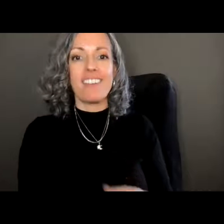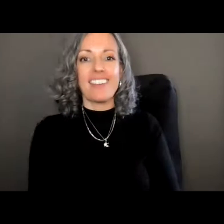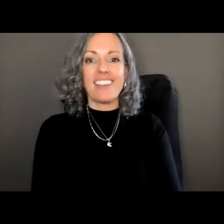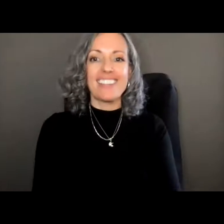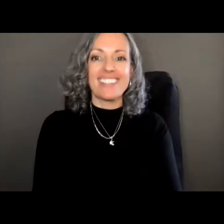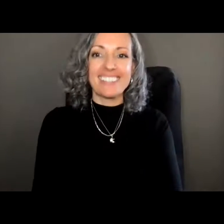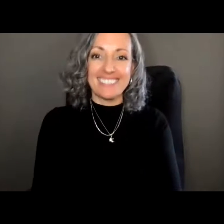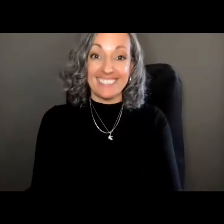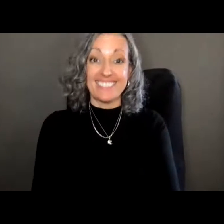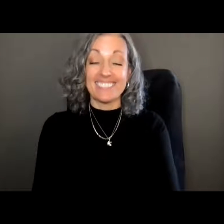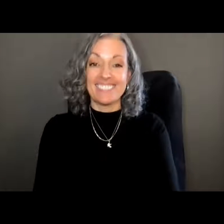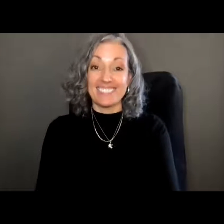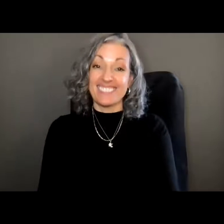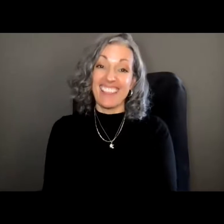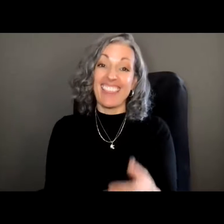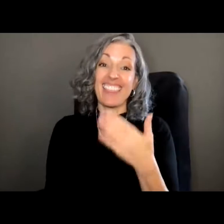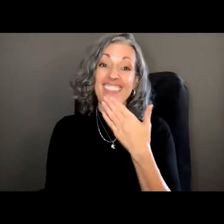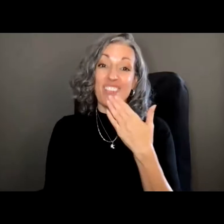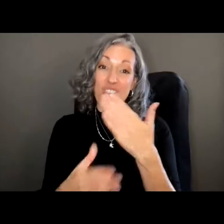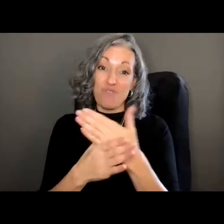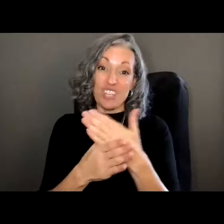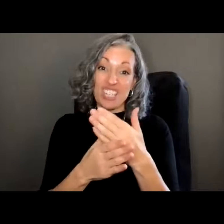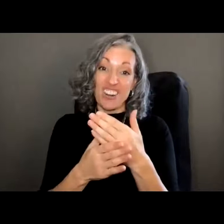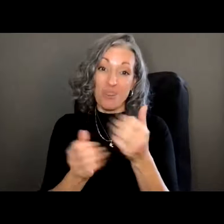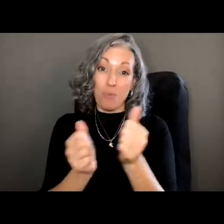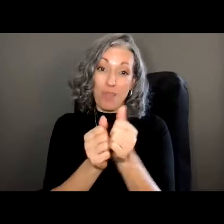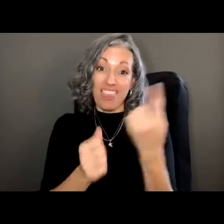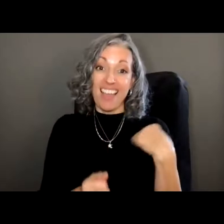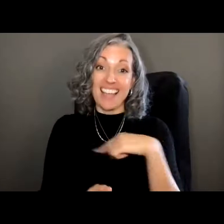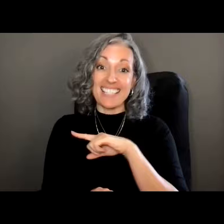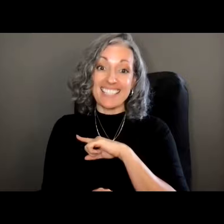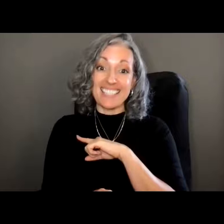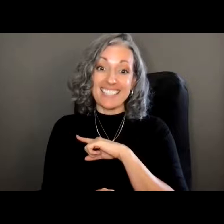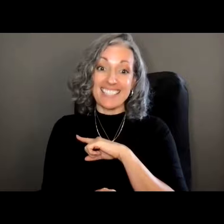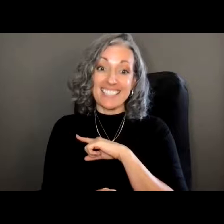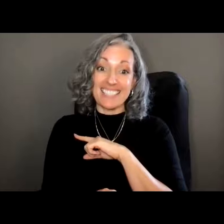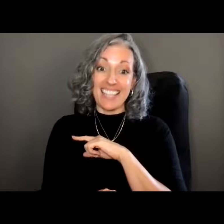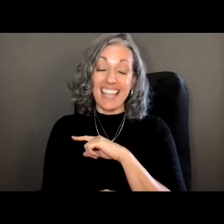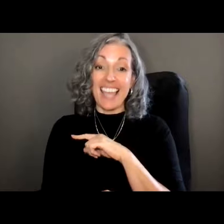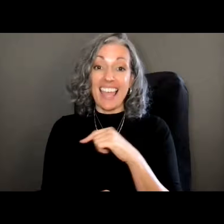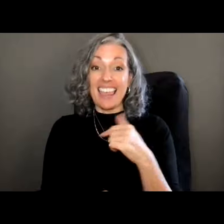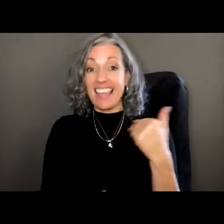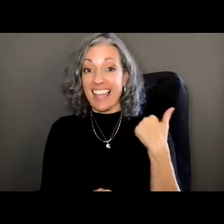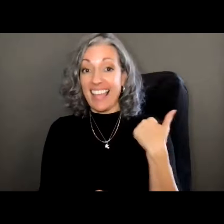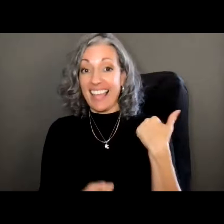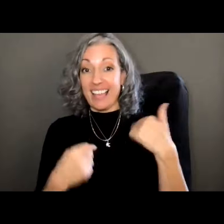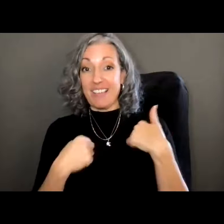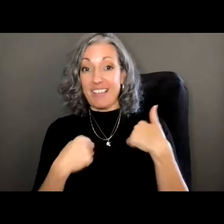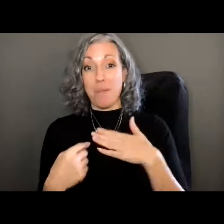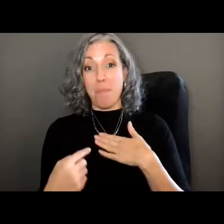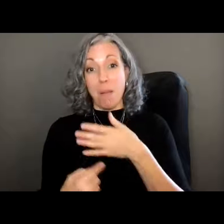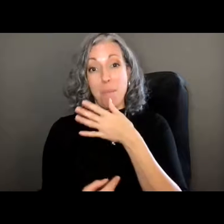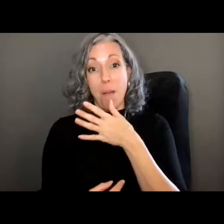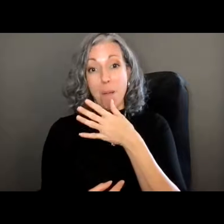Yeah, that would be great. Thank you for sharing that. And actually, that reminded me of my mom,